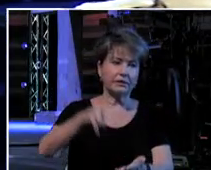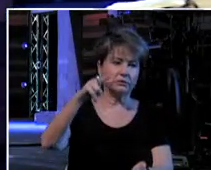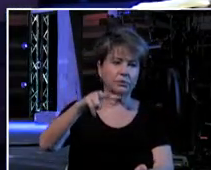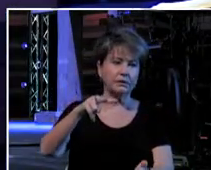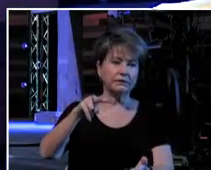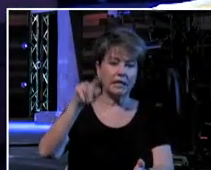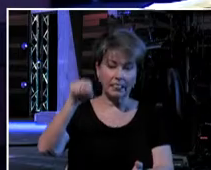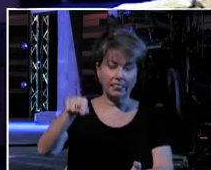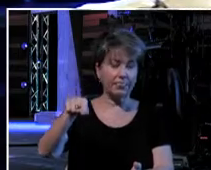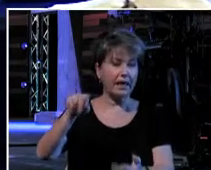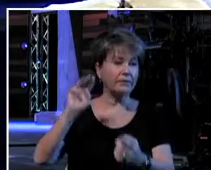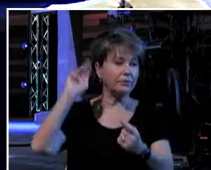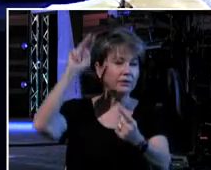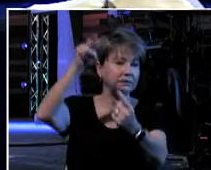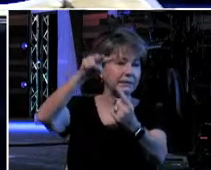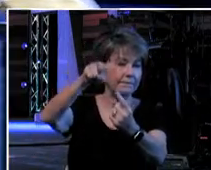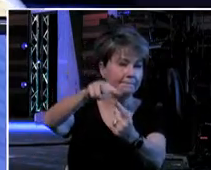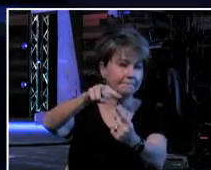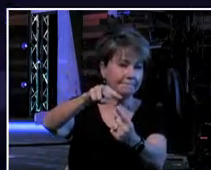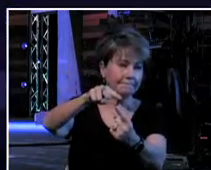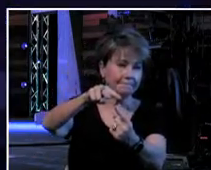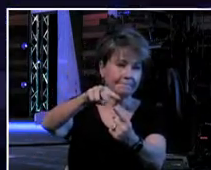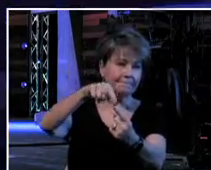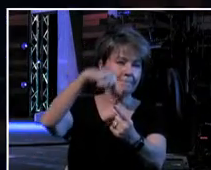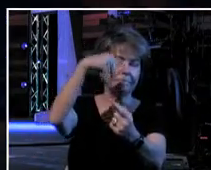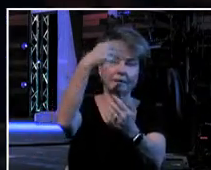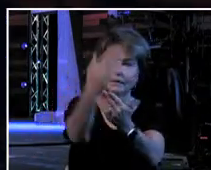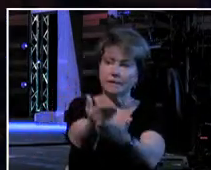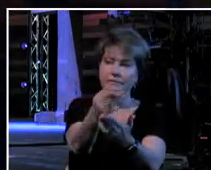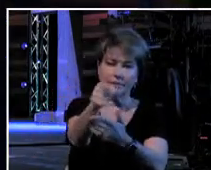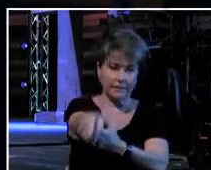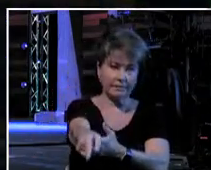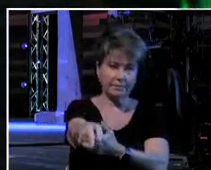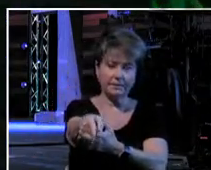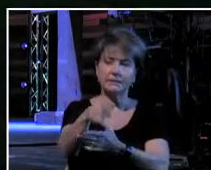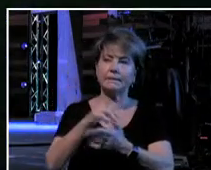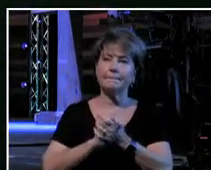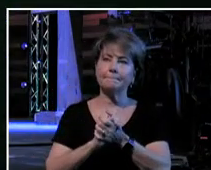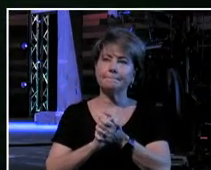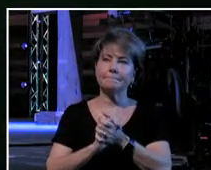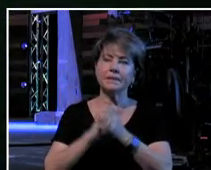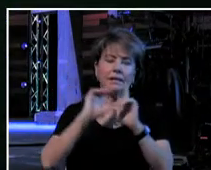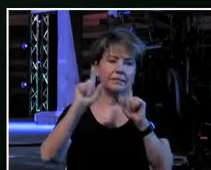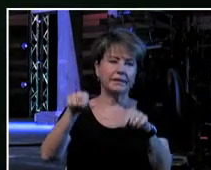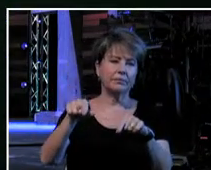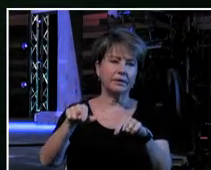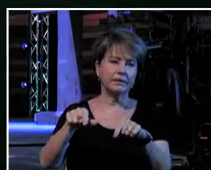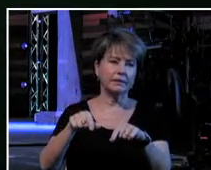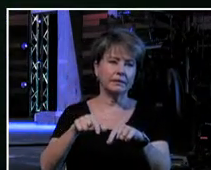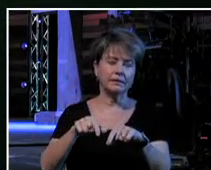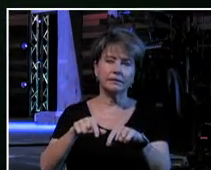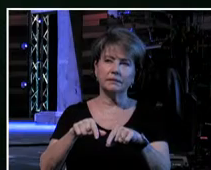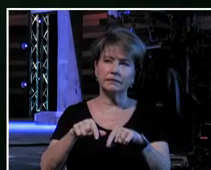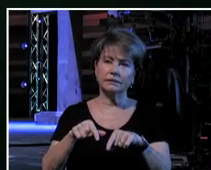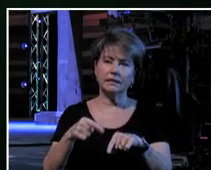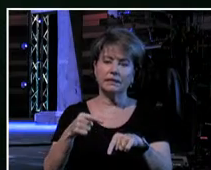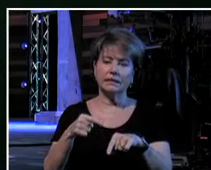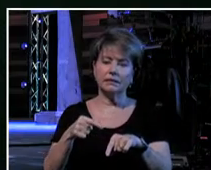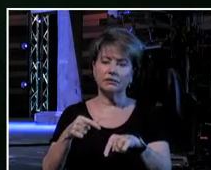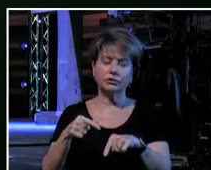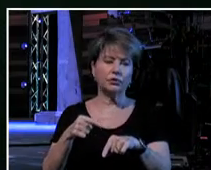mission. In the same way that the first person who saw Jesus went to the disciples and said, I have seen the